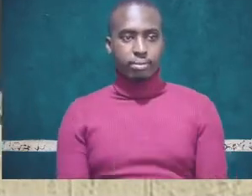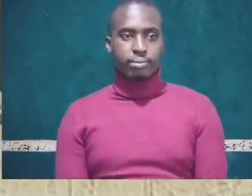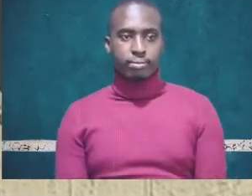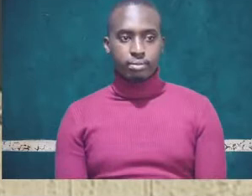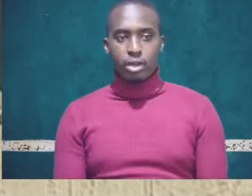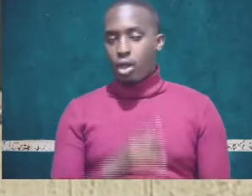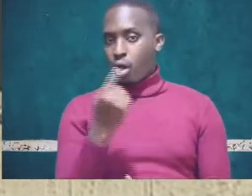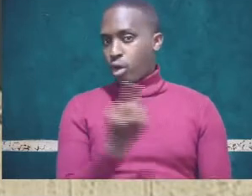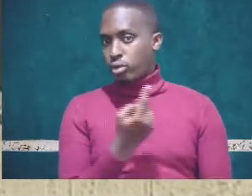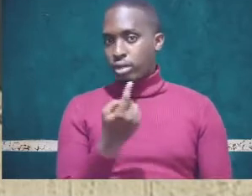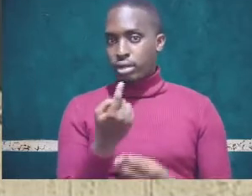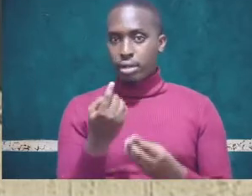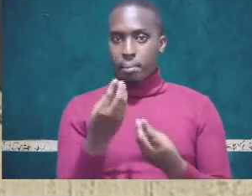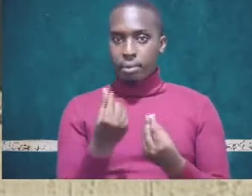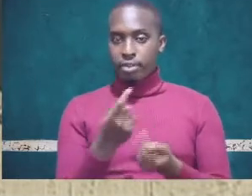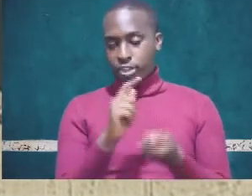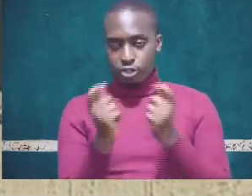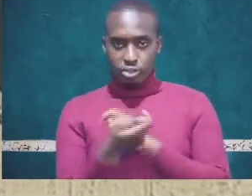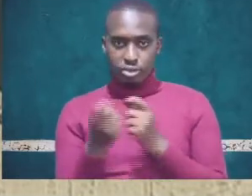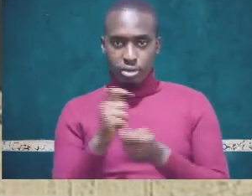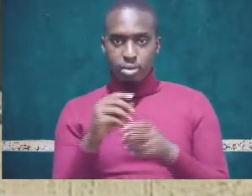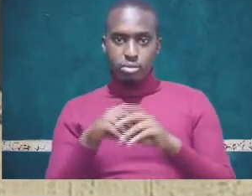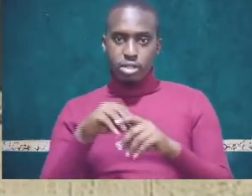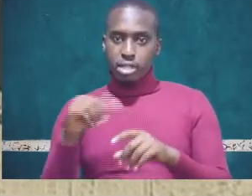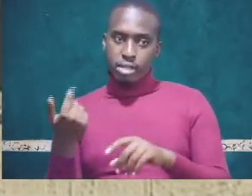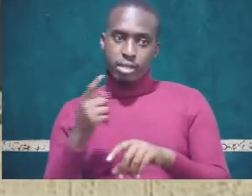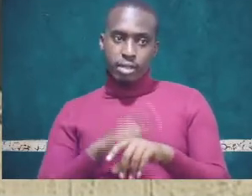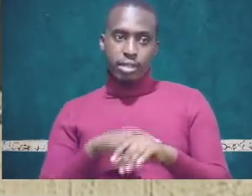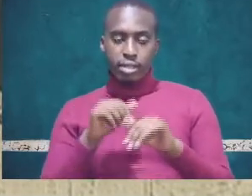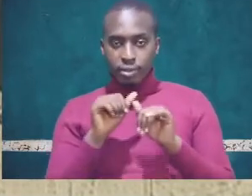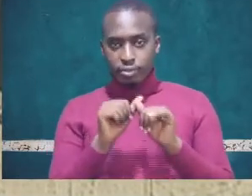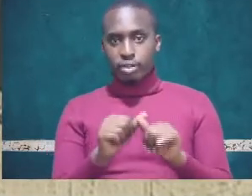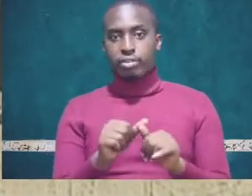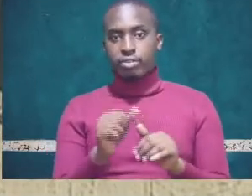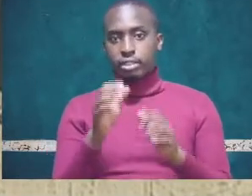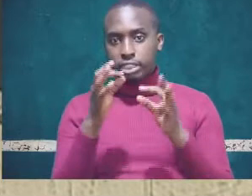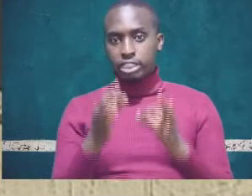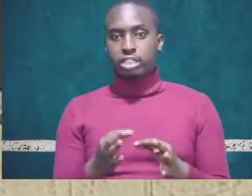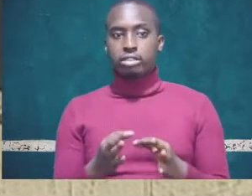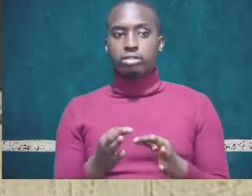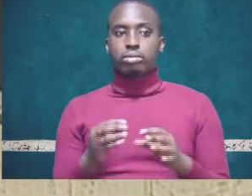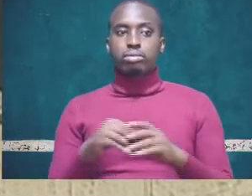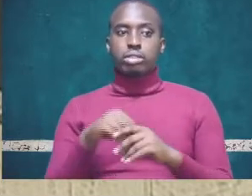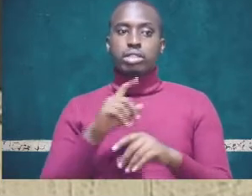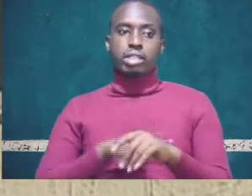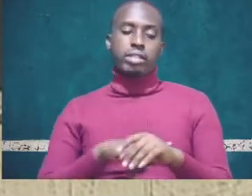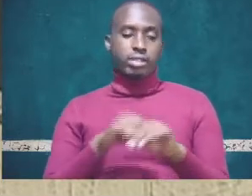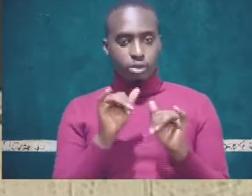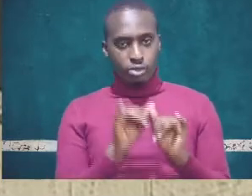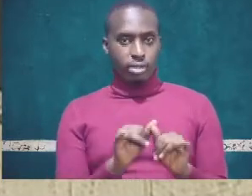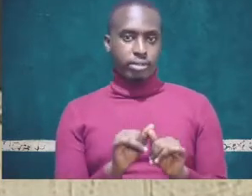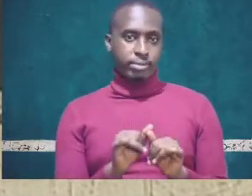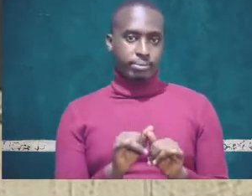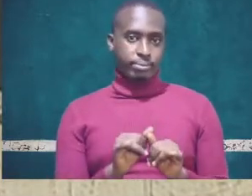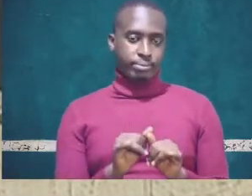It is only price that is changing when other factors that influence demand are kept constant.